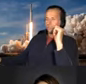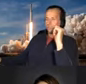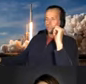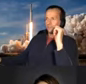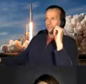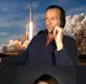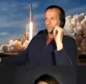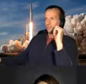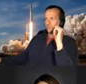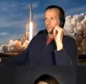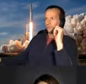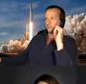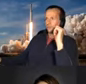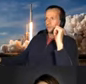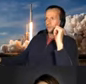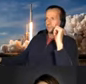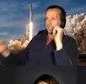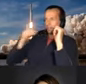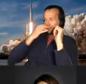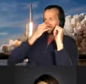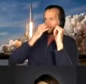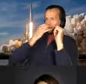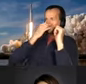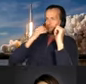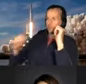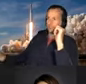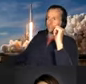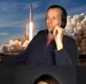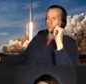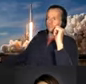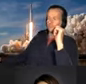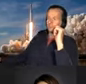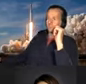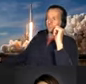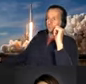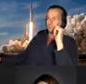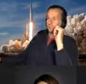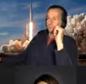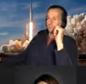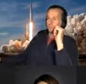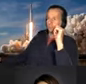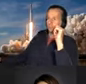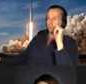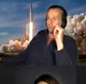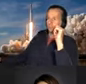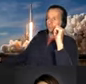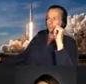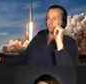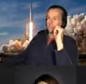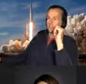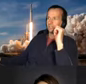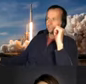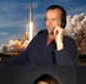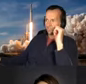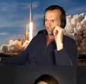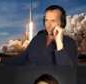You know, they didn't just let the virus spread through. So they had undetected asymptomatic transmission, led to severe outbreak with significant morbidity and